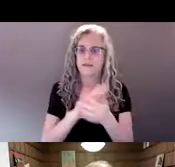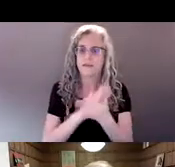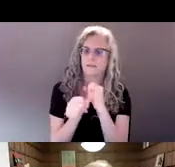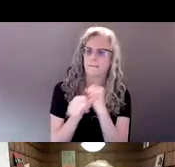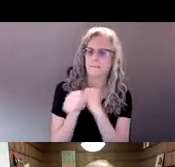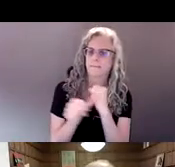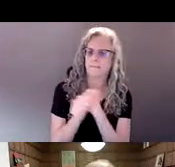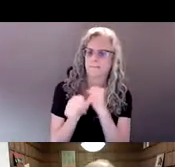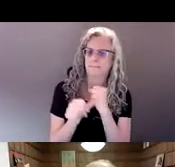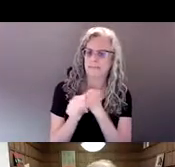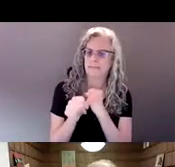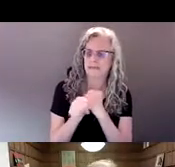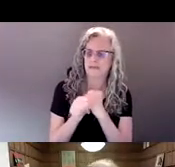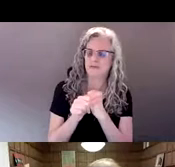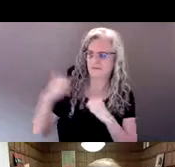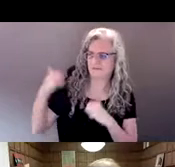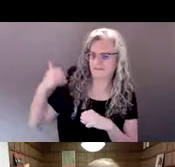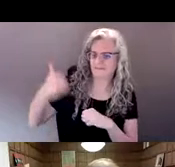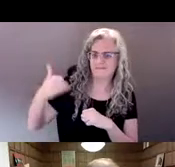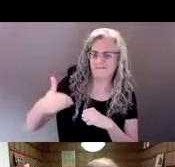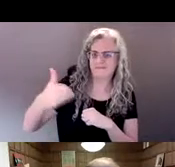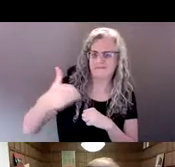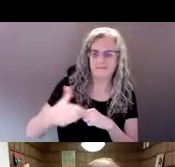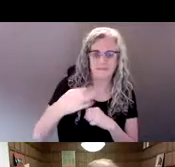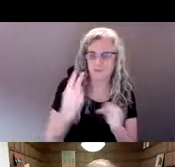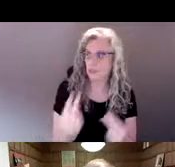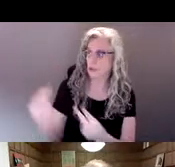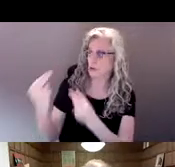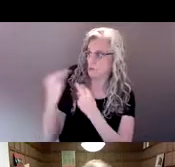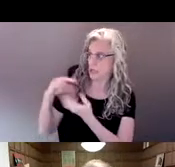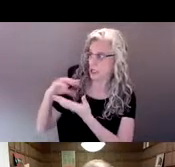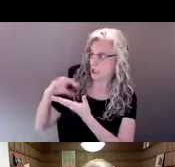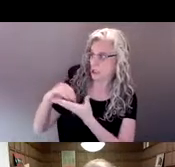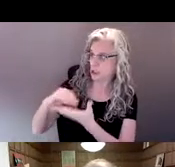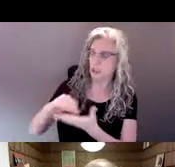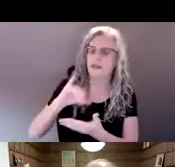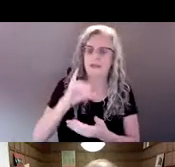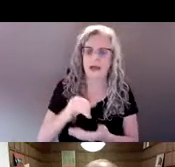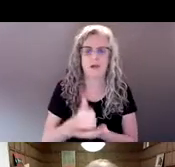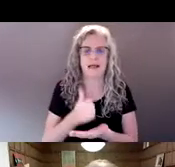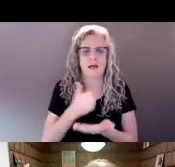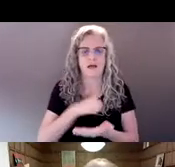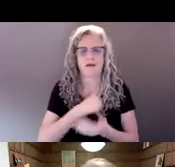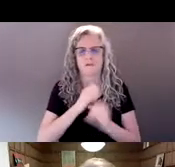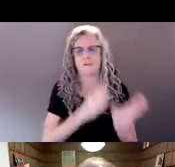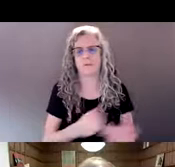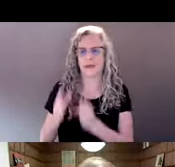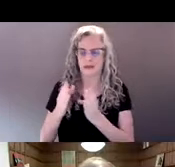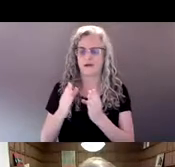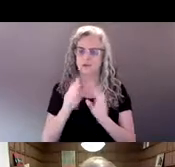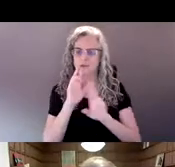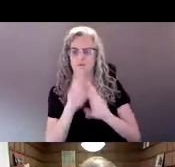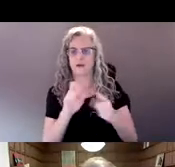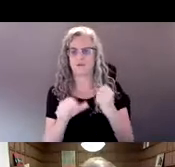past is one of the best ways to cultivate a sensitivity to the danger today. If I could have the next slide.